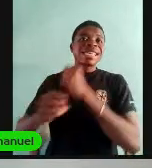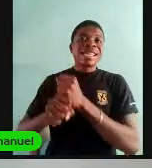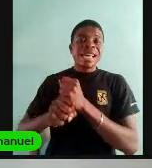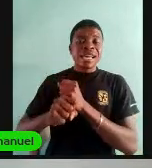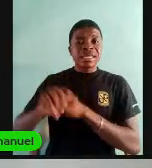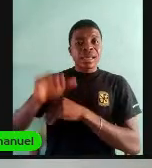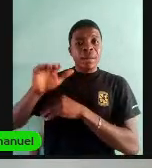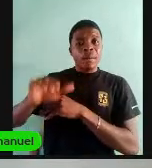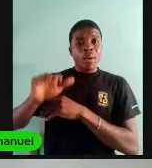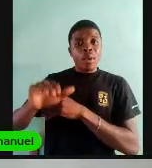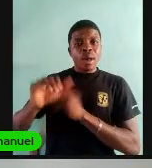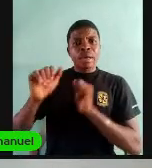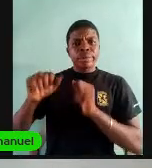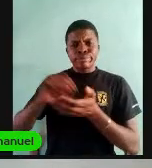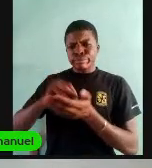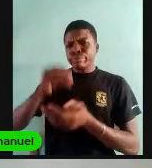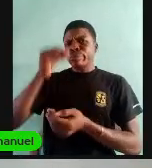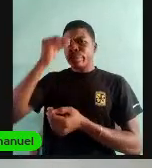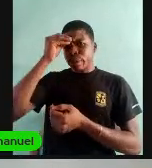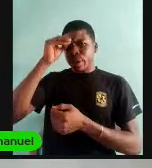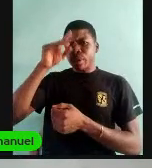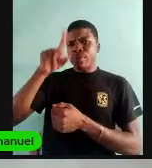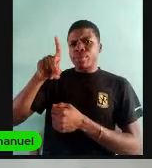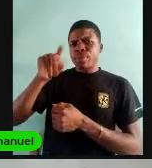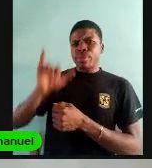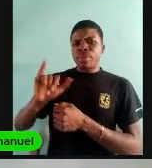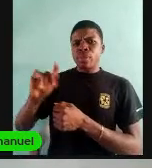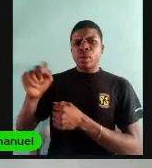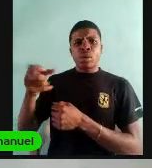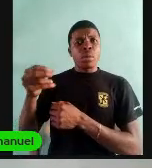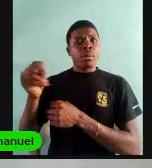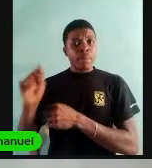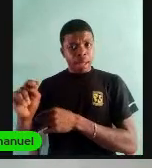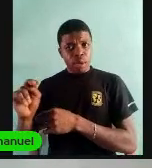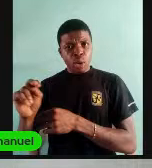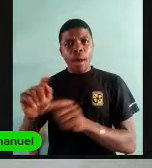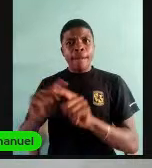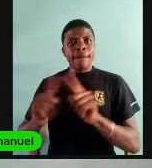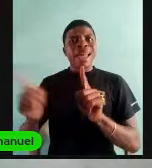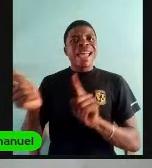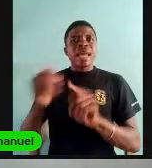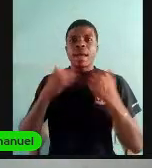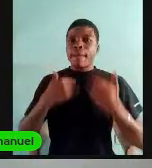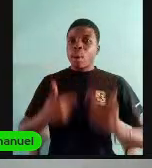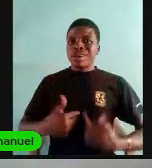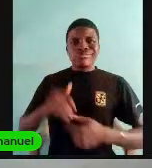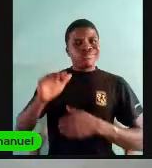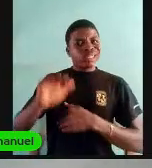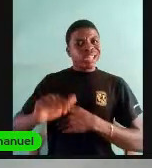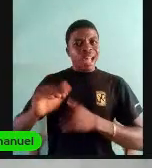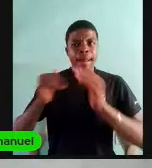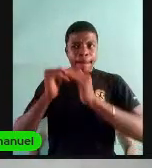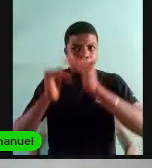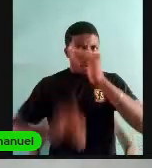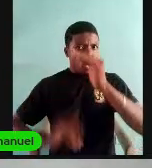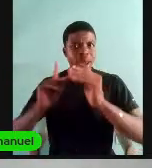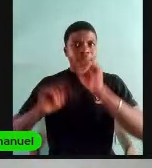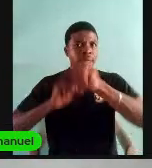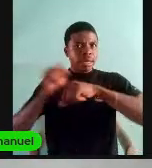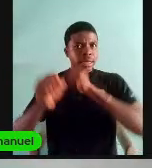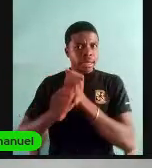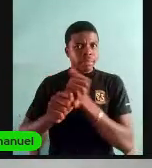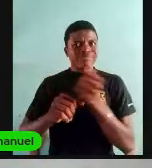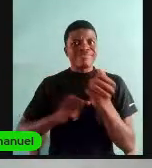that, I'll advise they play with Scratch. Okay. So now we talk